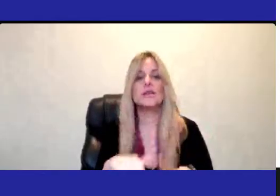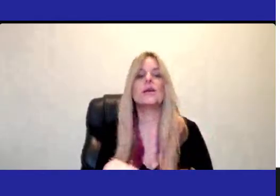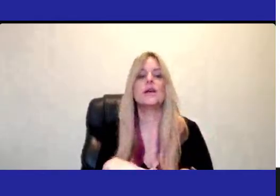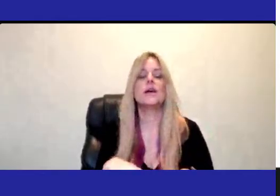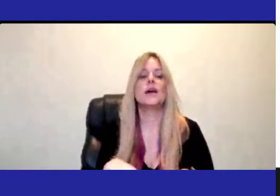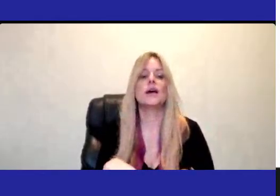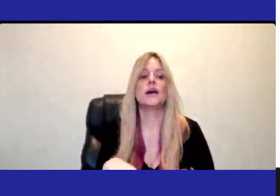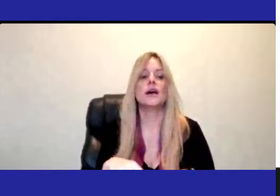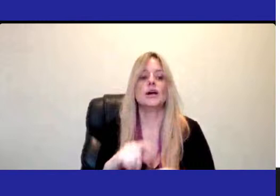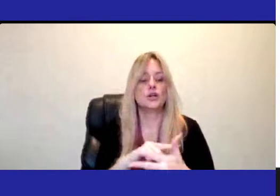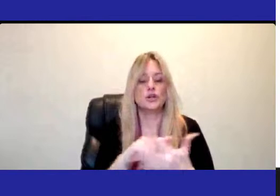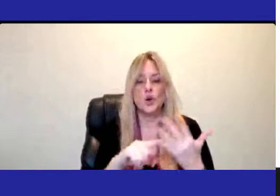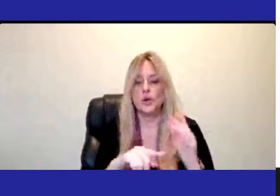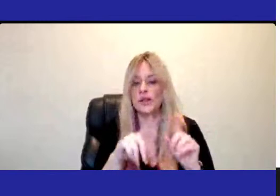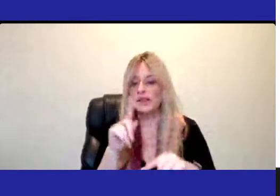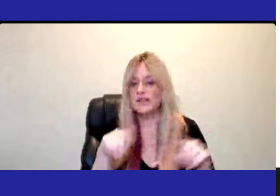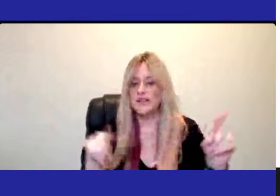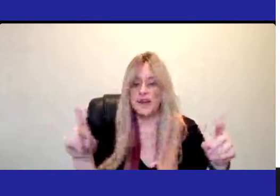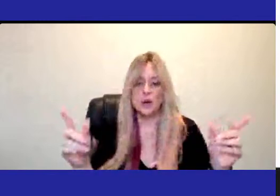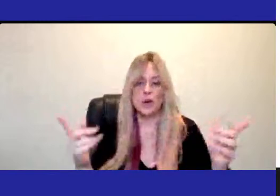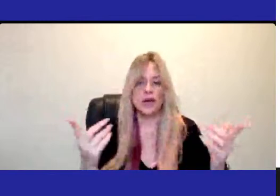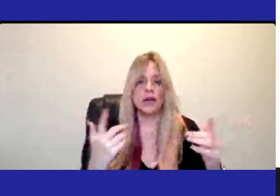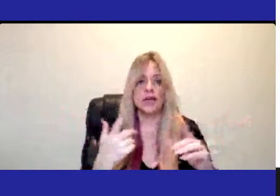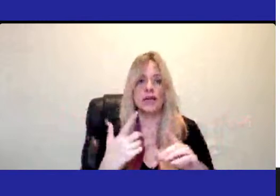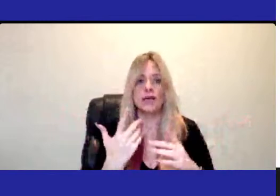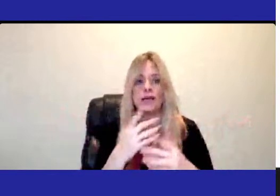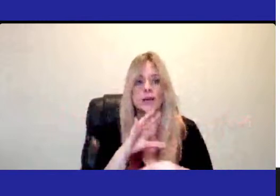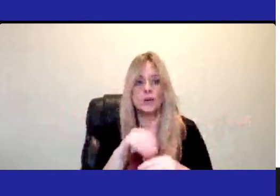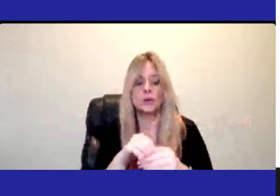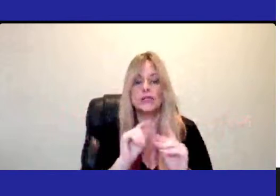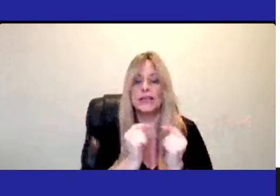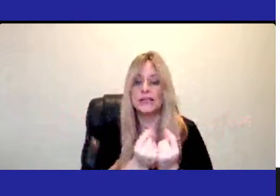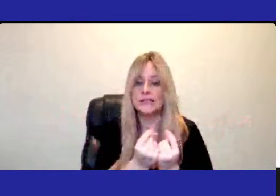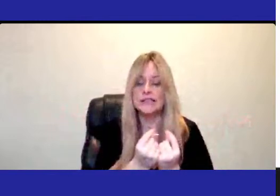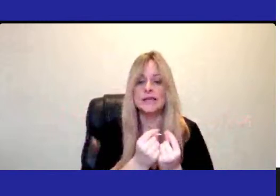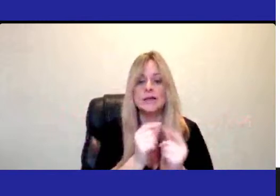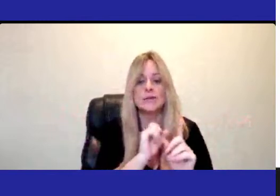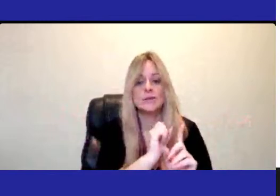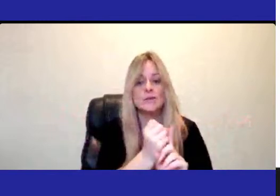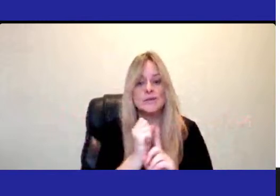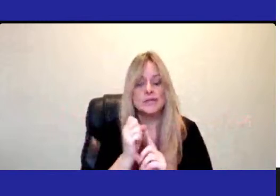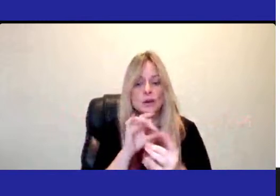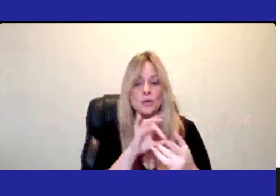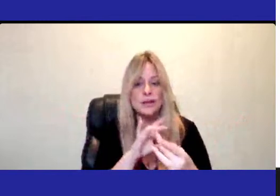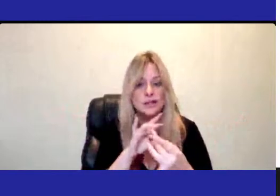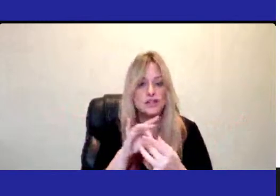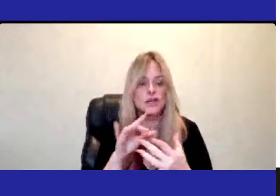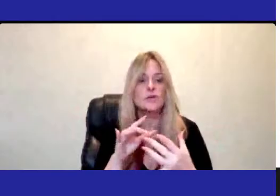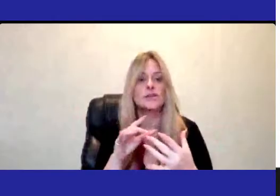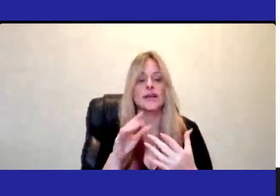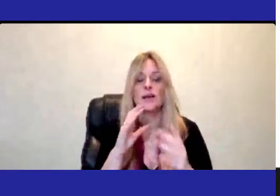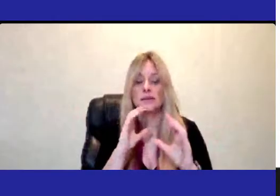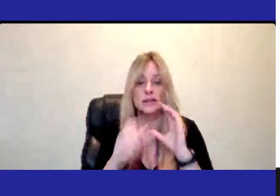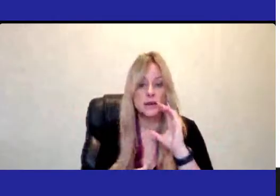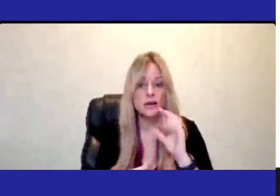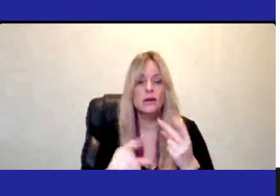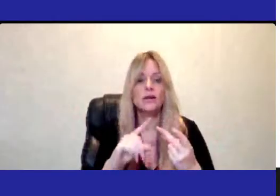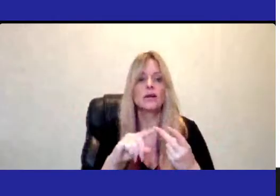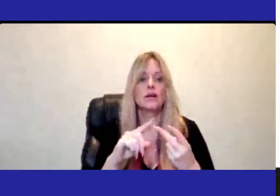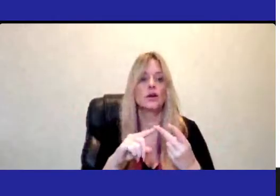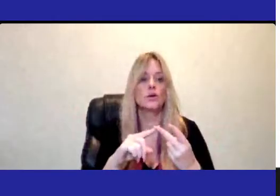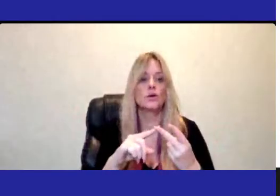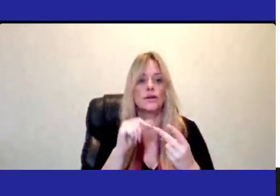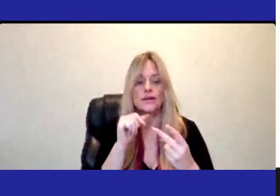These vary from team dynamics, such as, missed communication, failure to